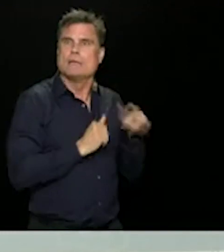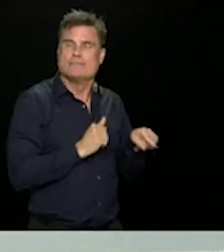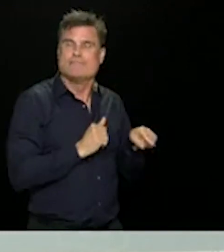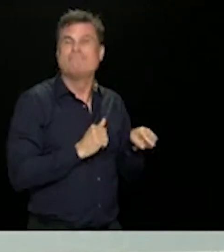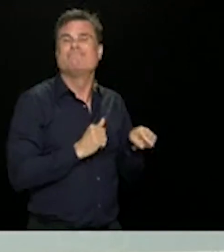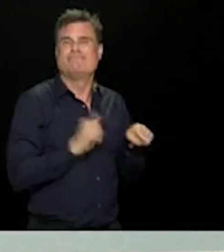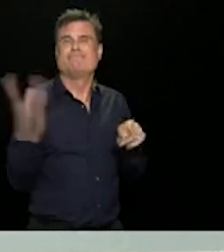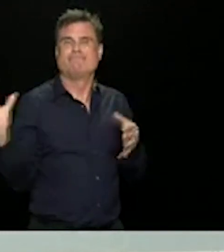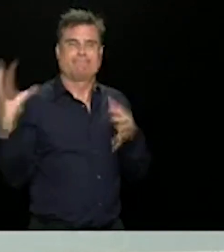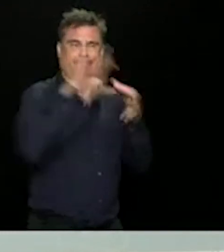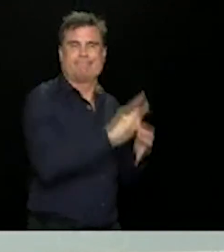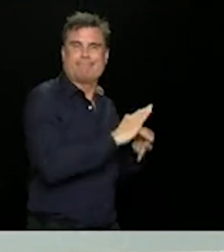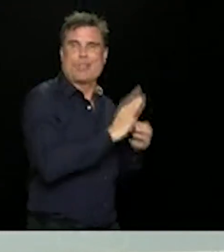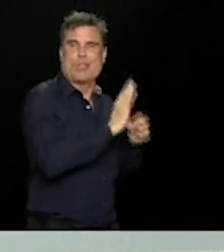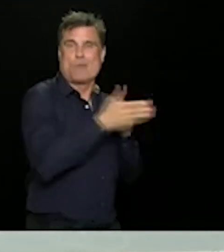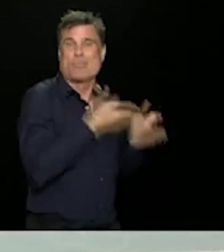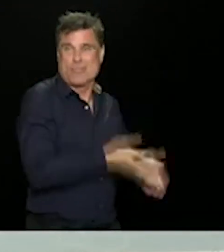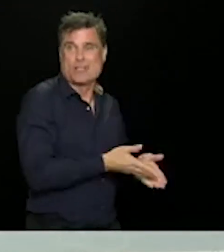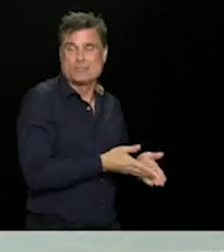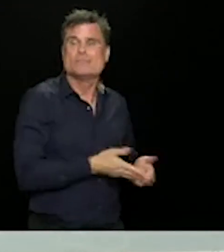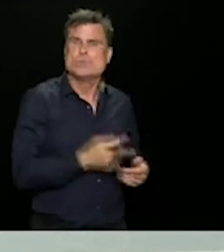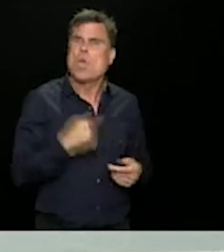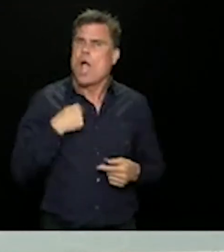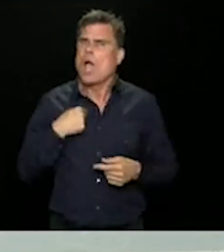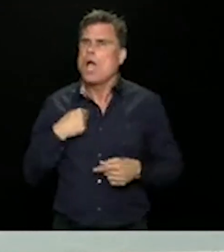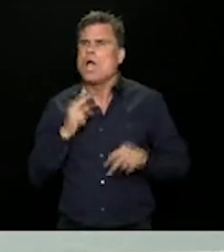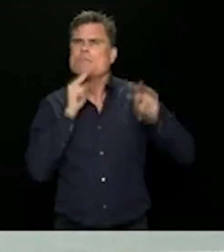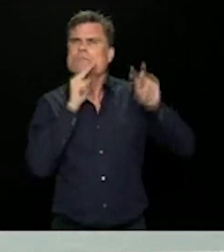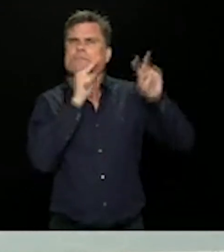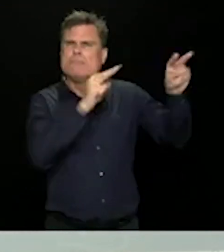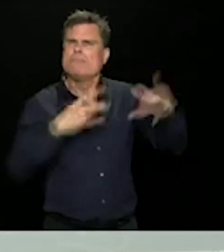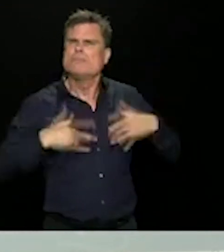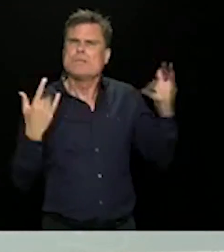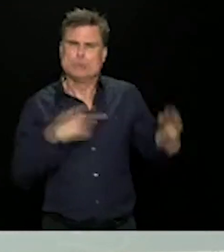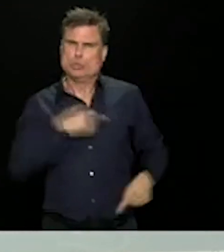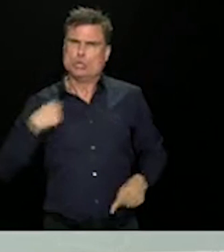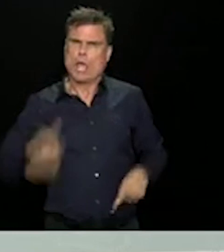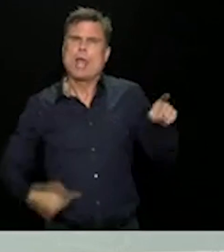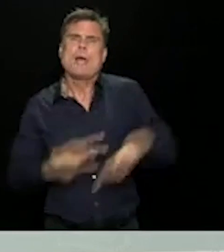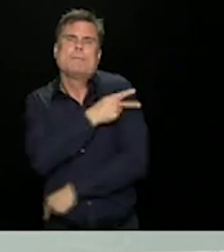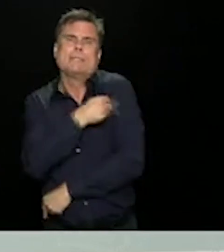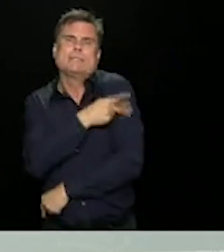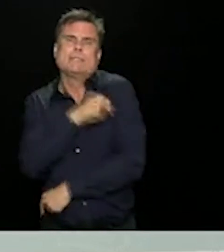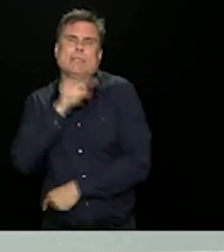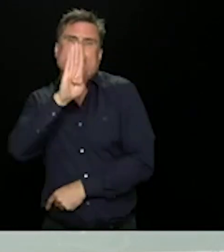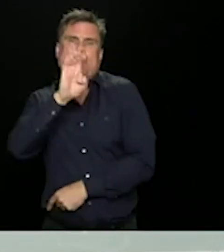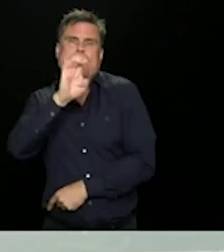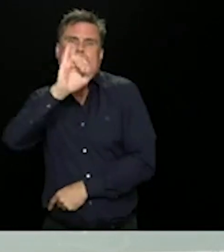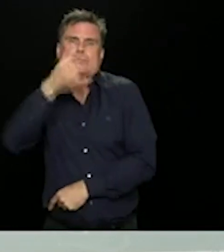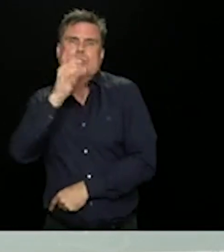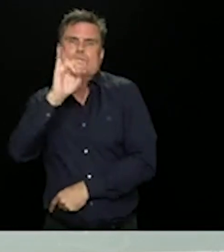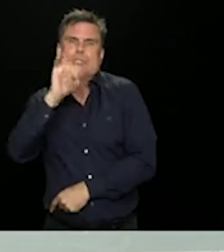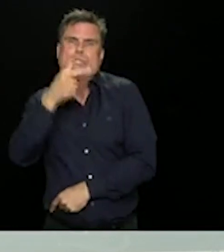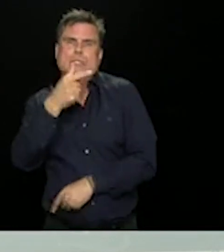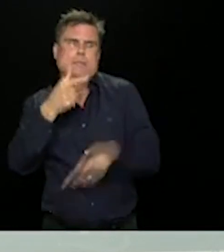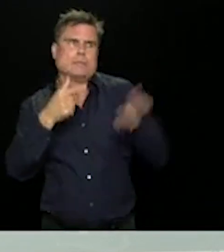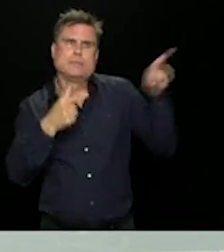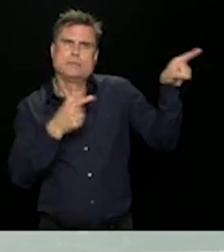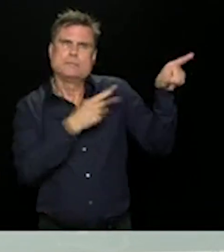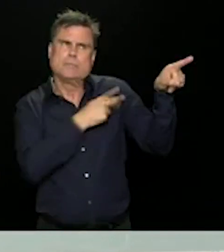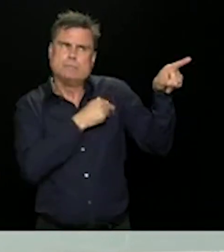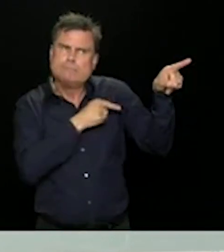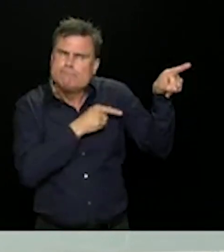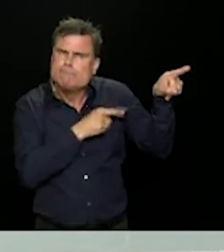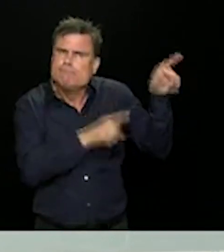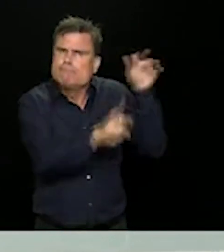New Zealand, they were, I understand, international travelers who tested positive on arrival in New Zealand.